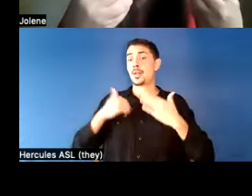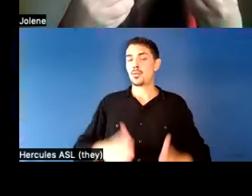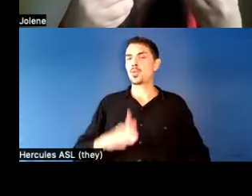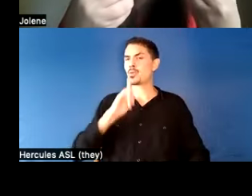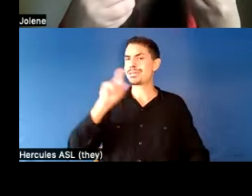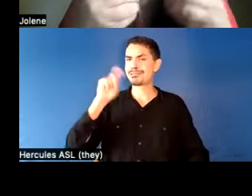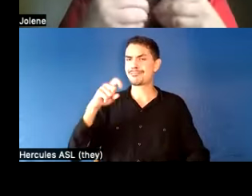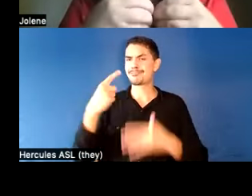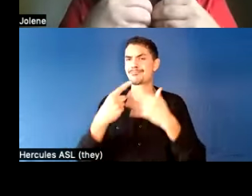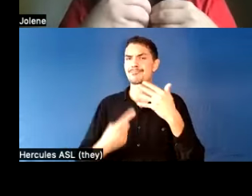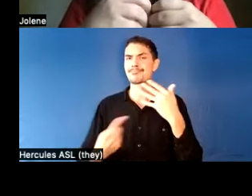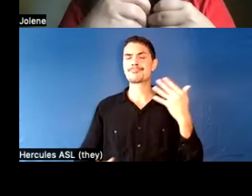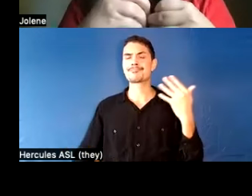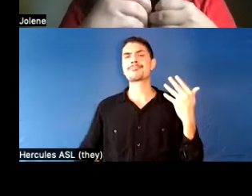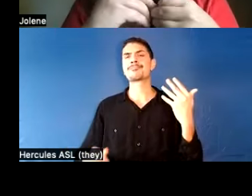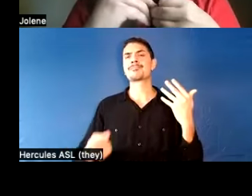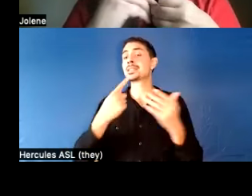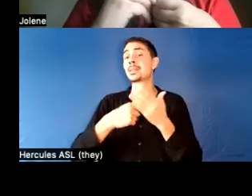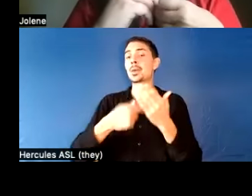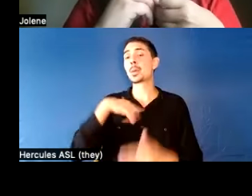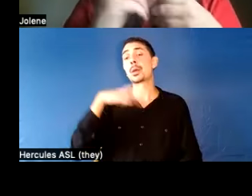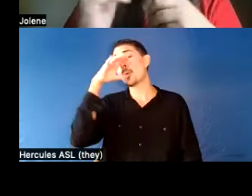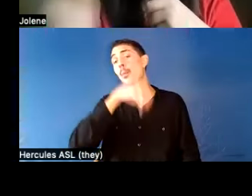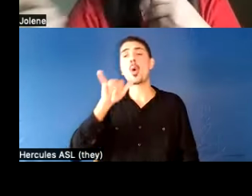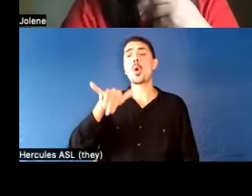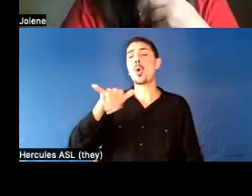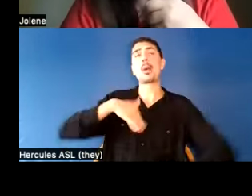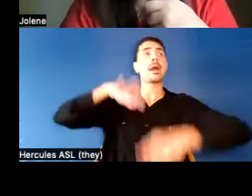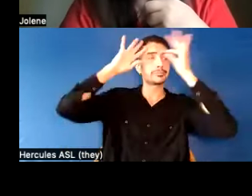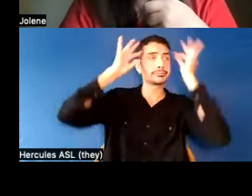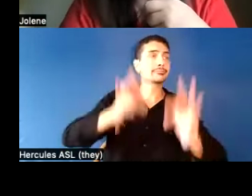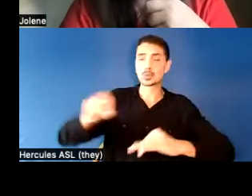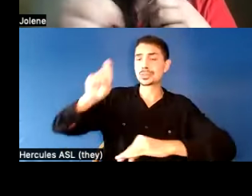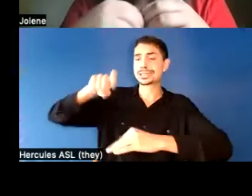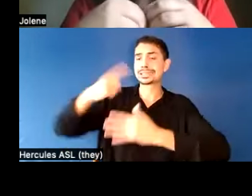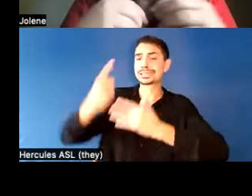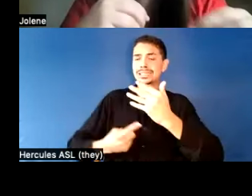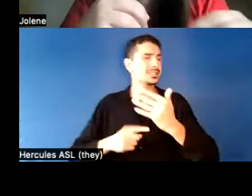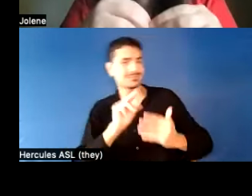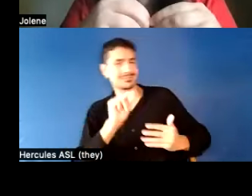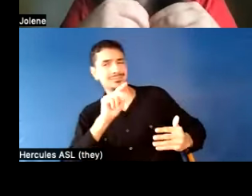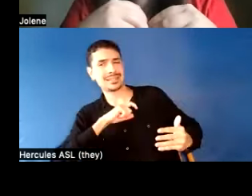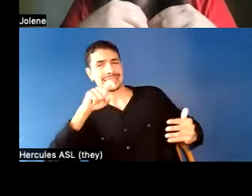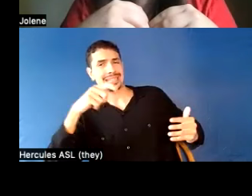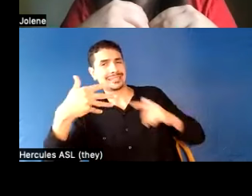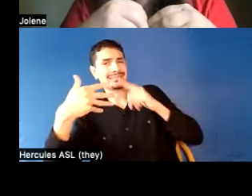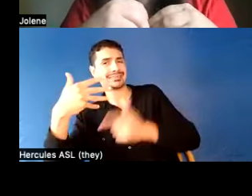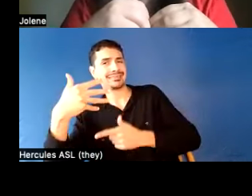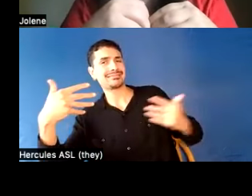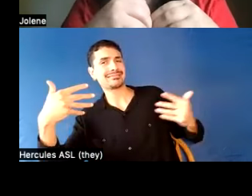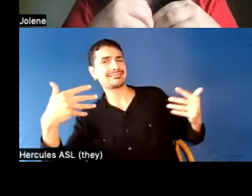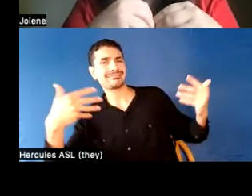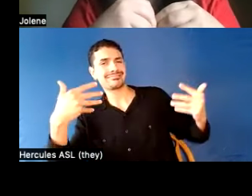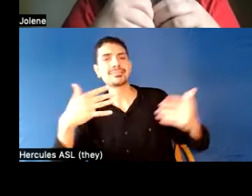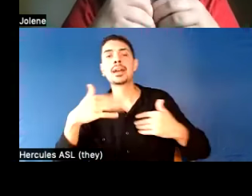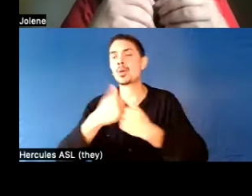just sometimes what we assume survivors need? Recognizing that everybody has a part, and how will you support each other in that learning